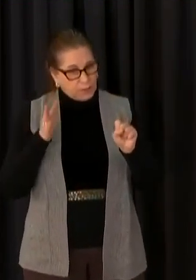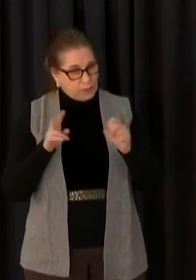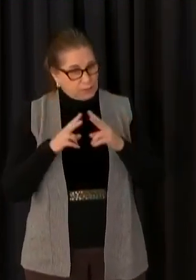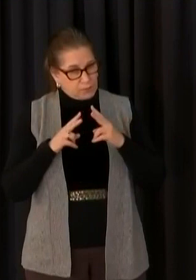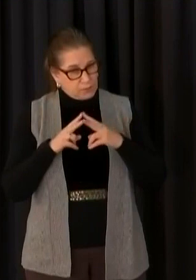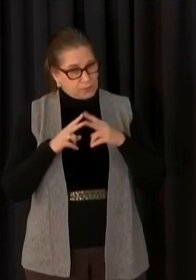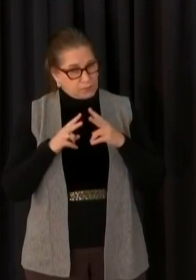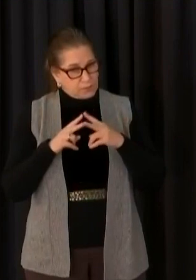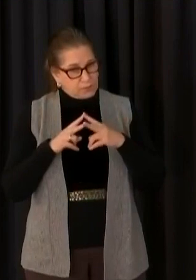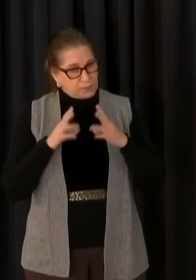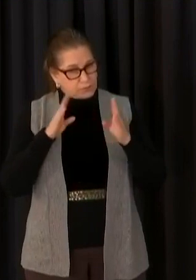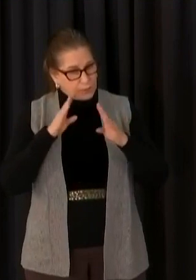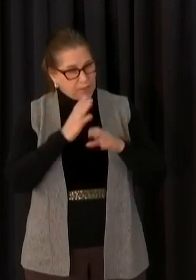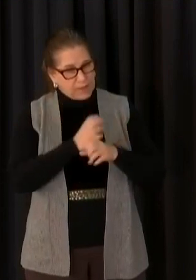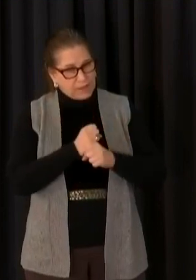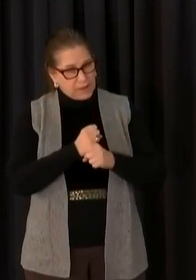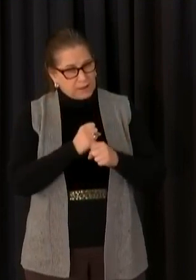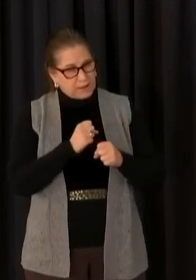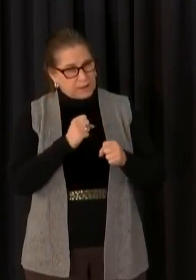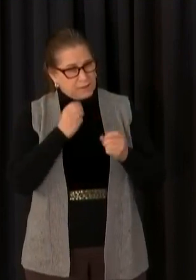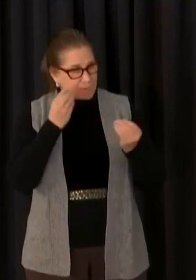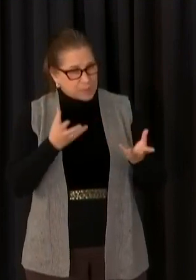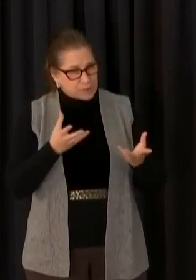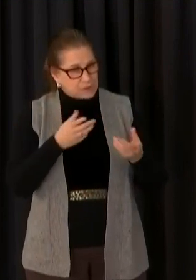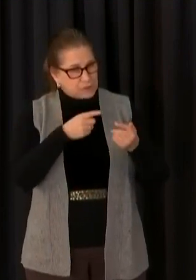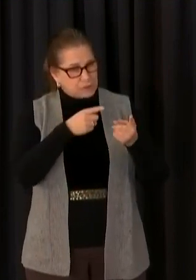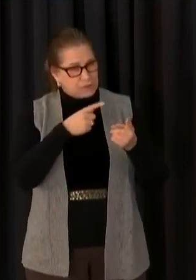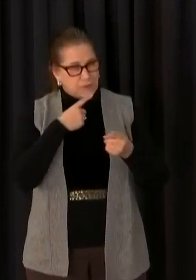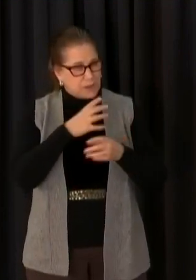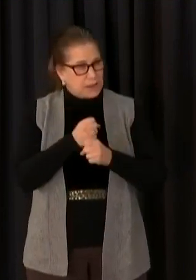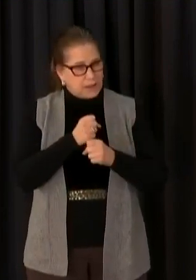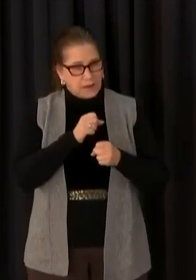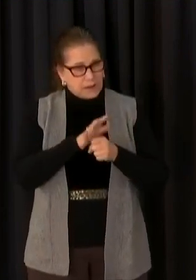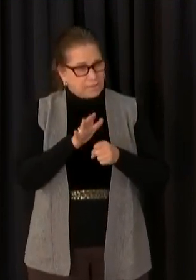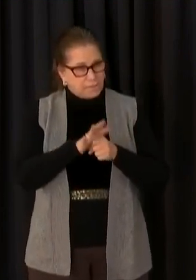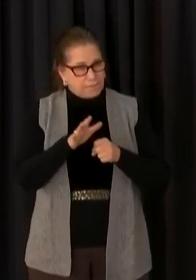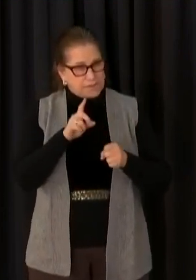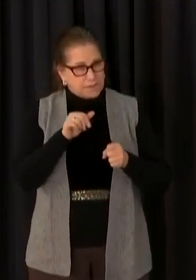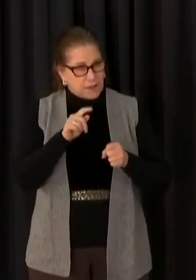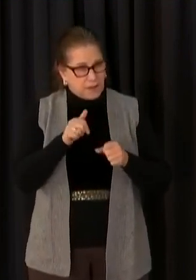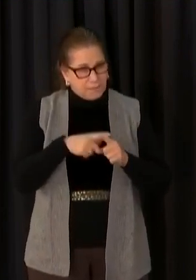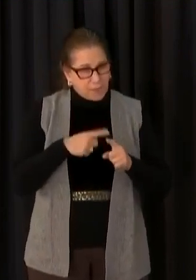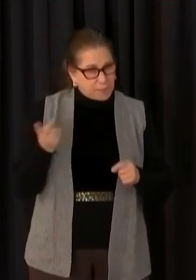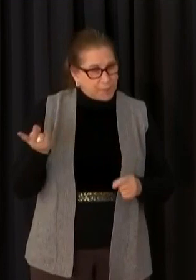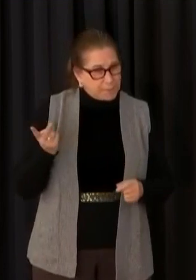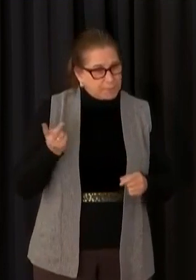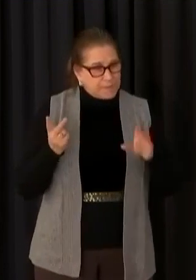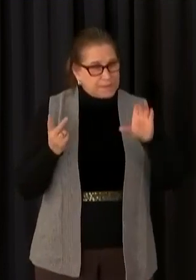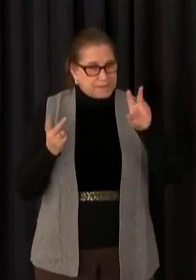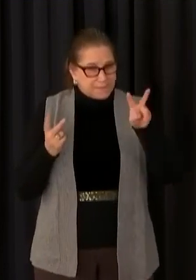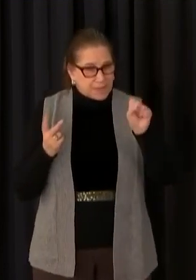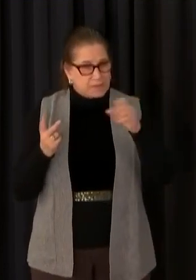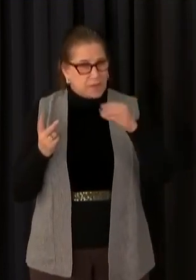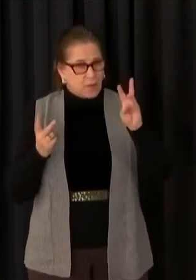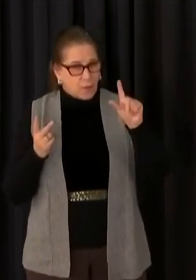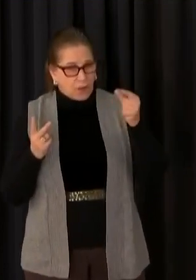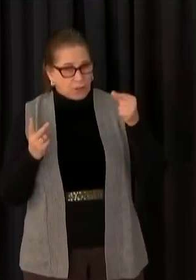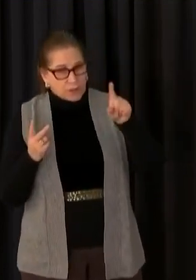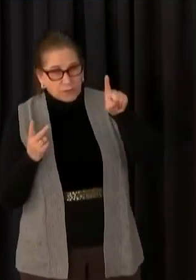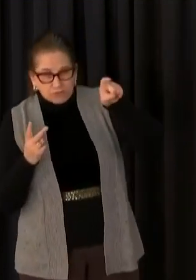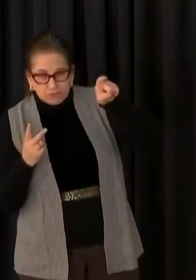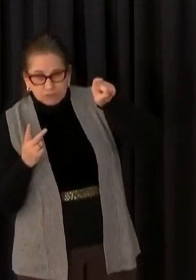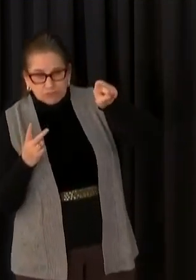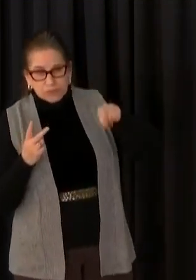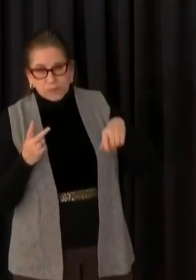who you were having trouble getting information from. Can you expand upon that? I mean, do you have recourse with them if they continue to not report?